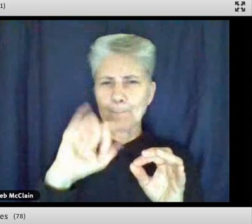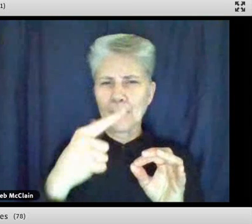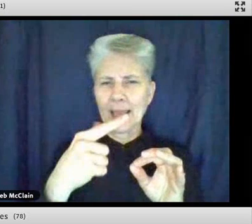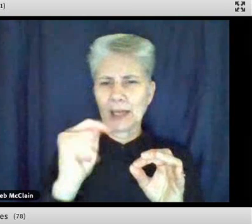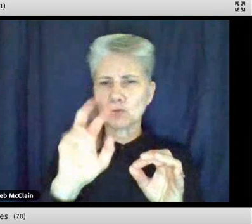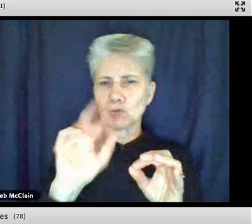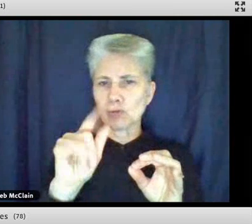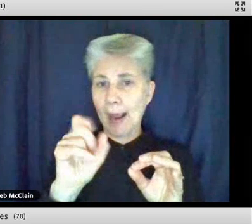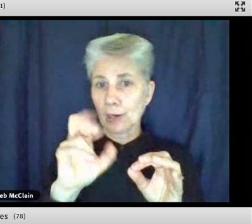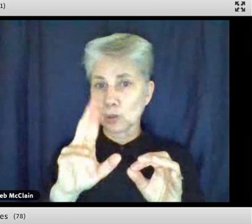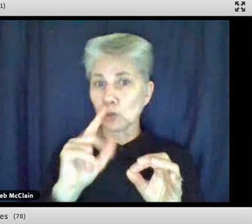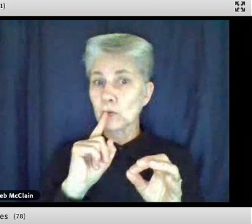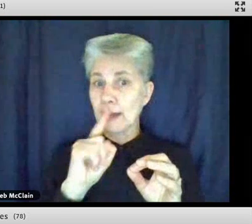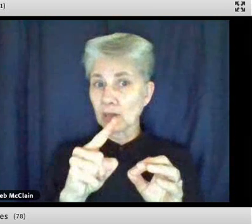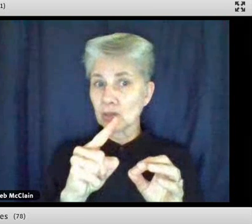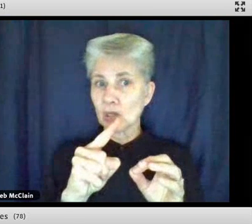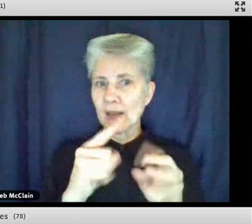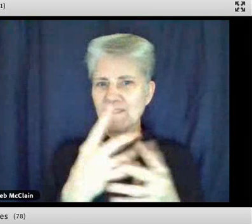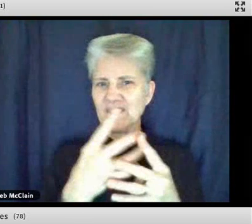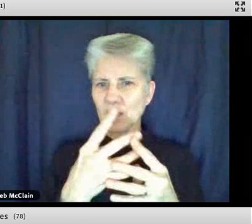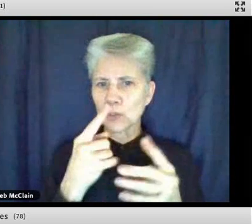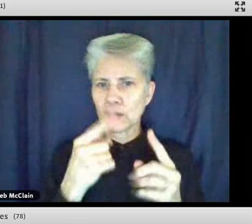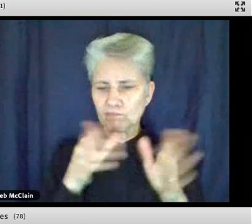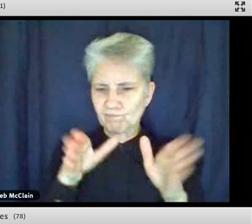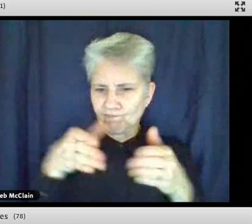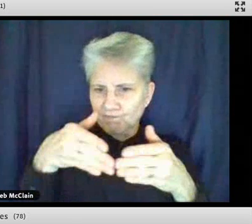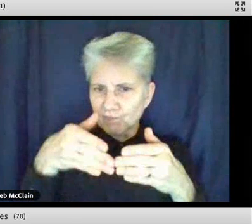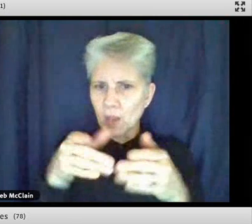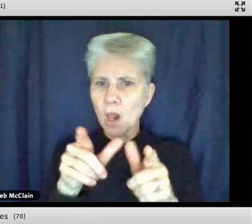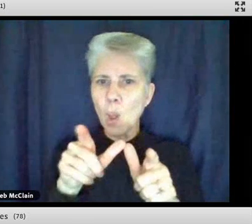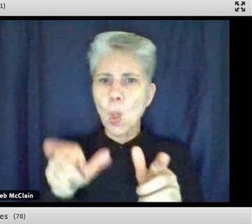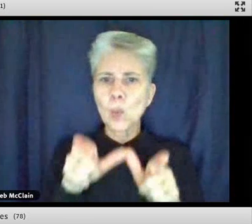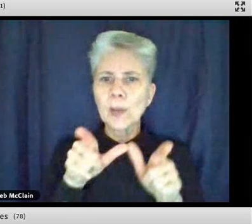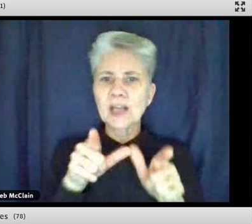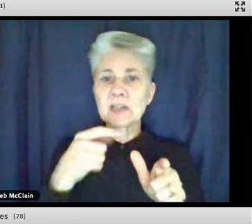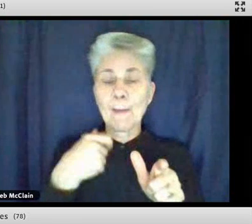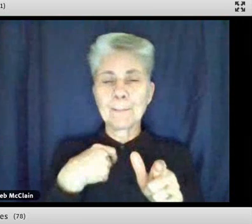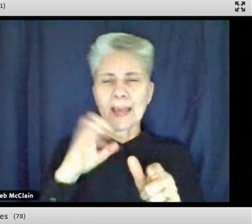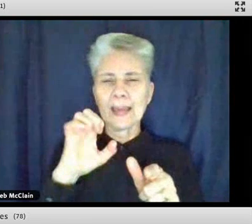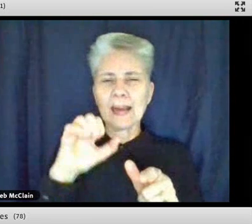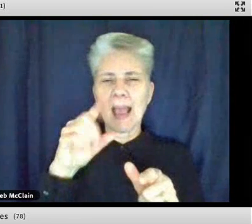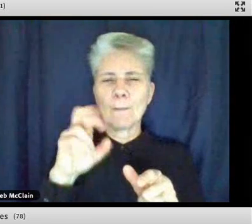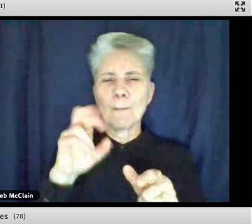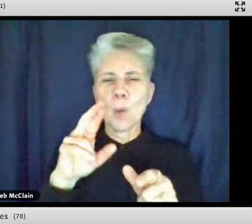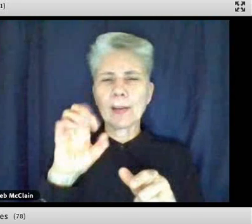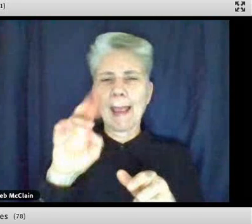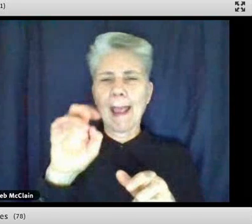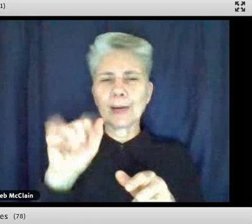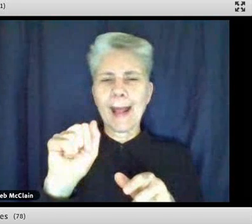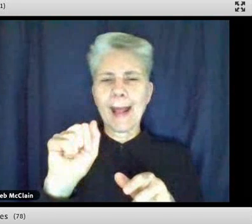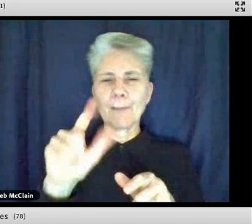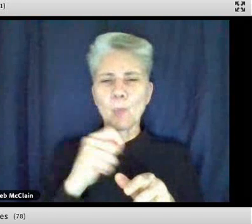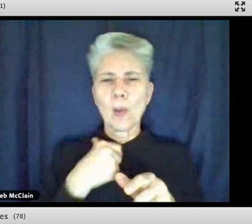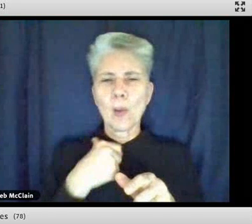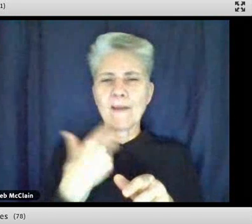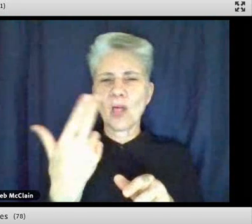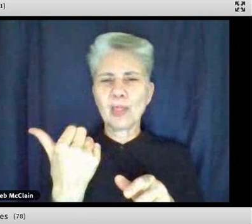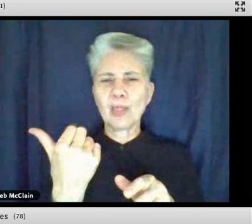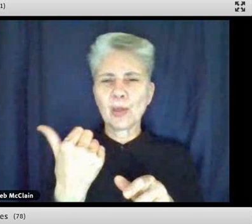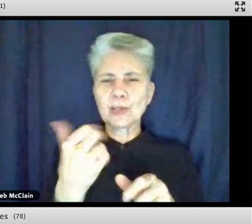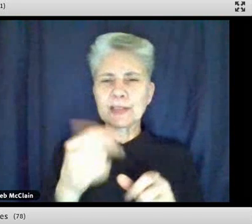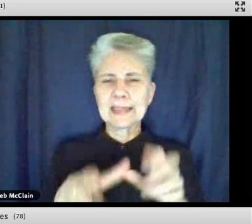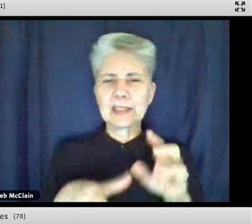location. So this is me in Elmore County, Alabama. So we've actually got 13 total cases active. I'm sorry, that's Shelby,